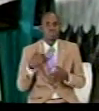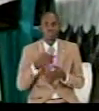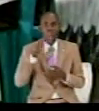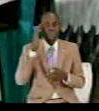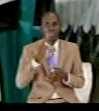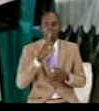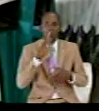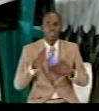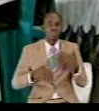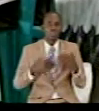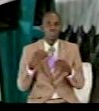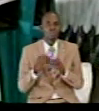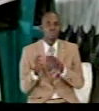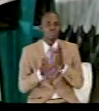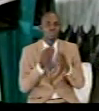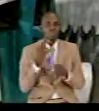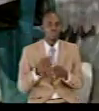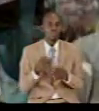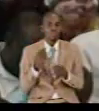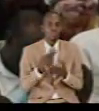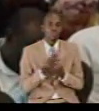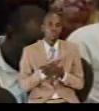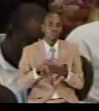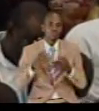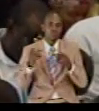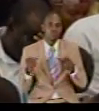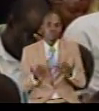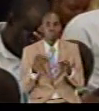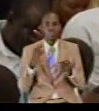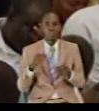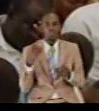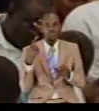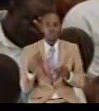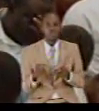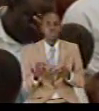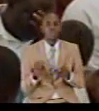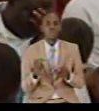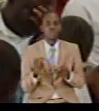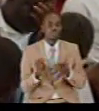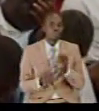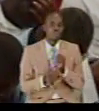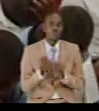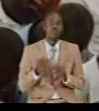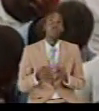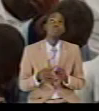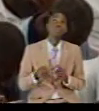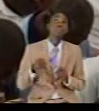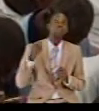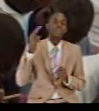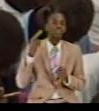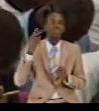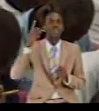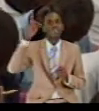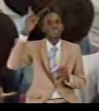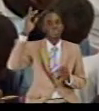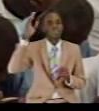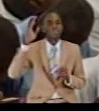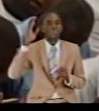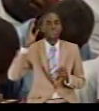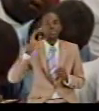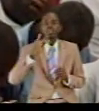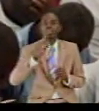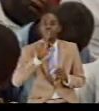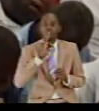glad. The holy place of the tabernacles of the Most High, God is in